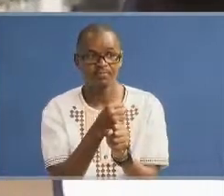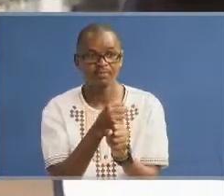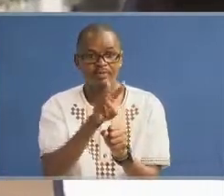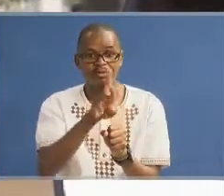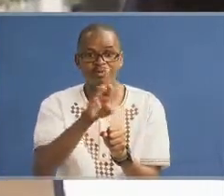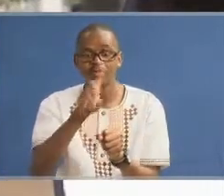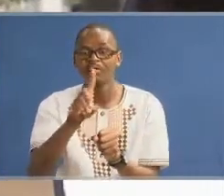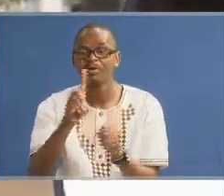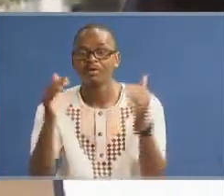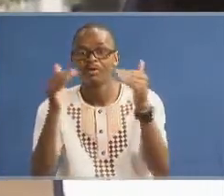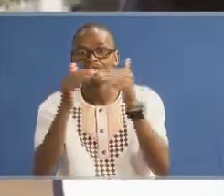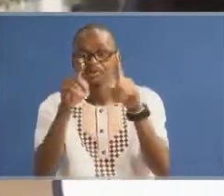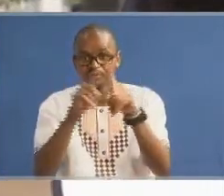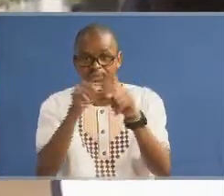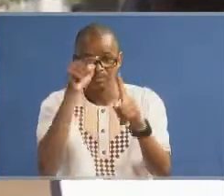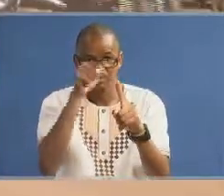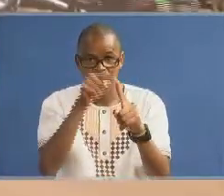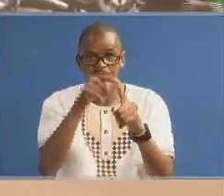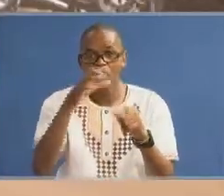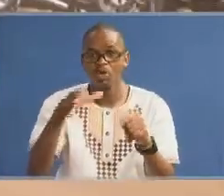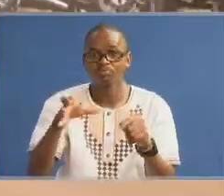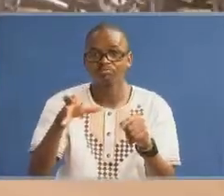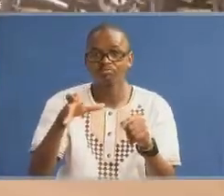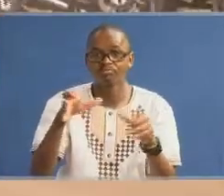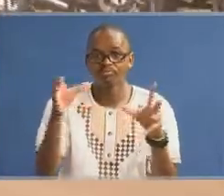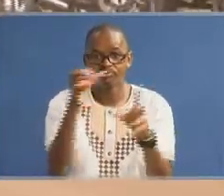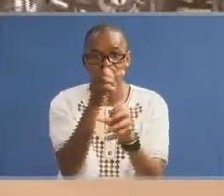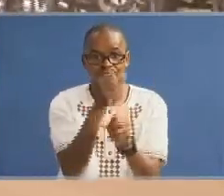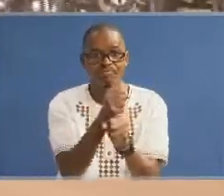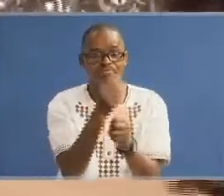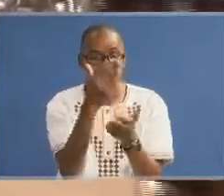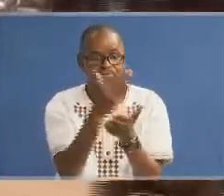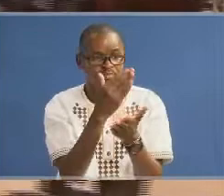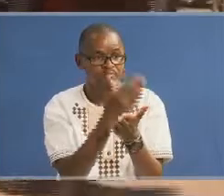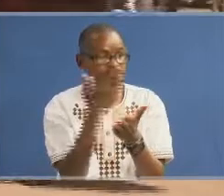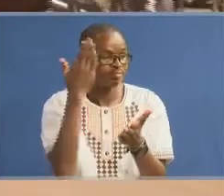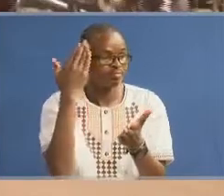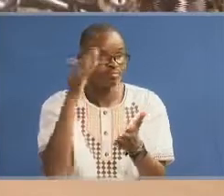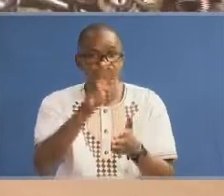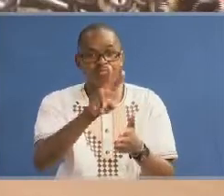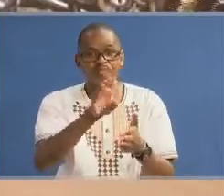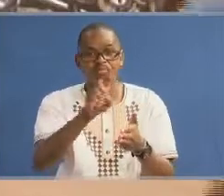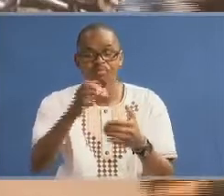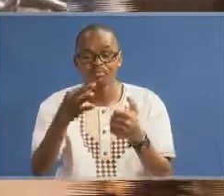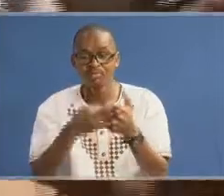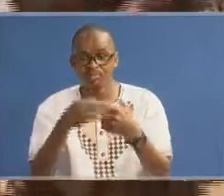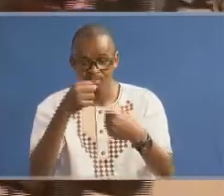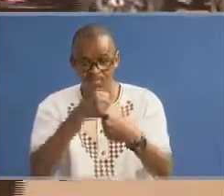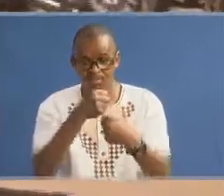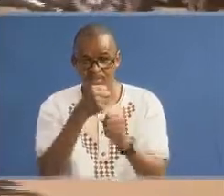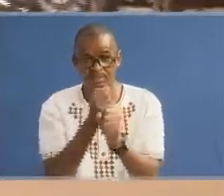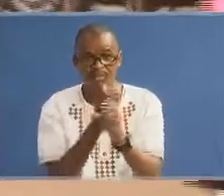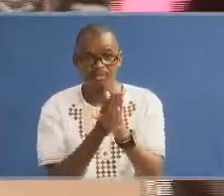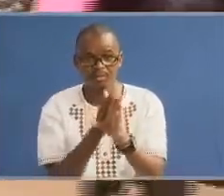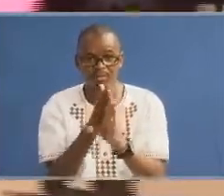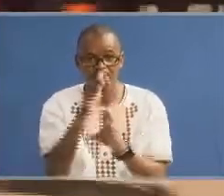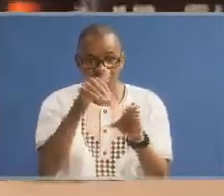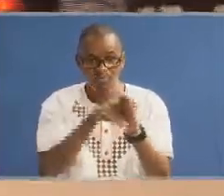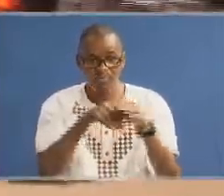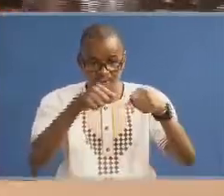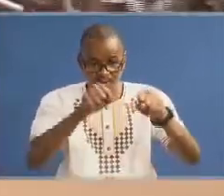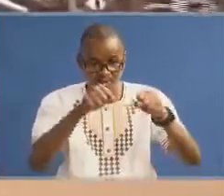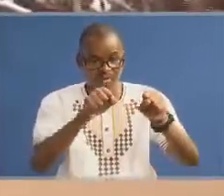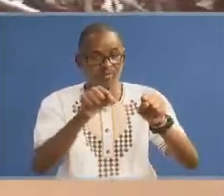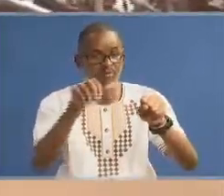ward level, even up to the constituency. The association, initiated back in 2018, has made major strides in the Boda